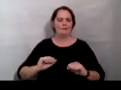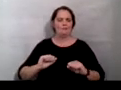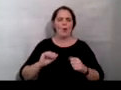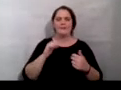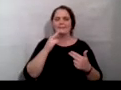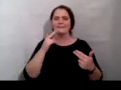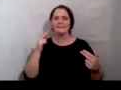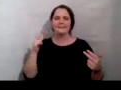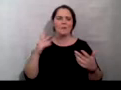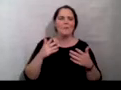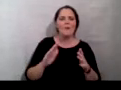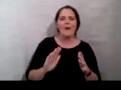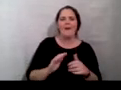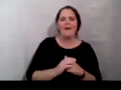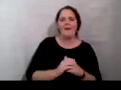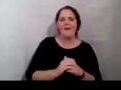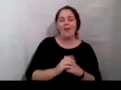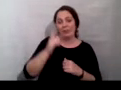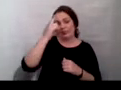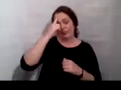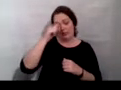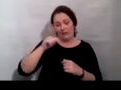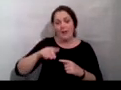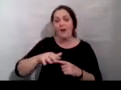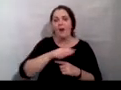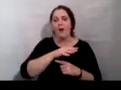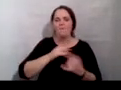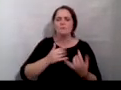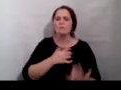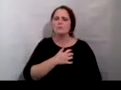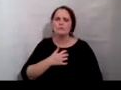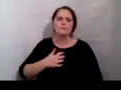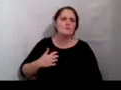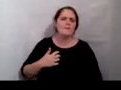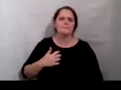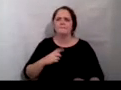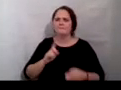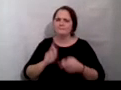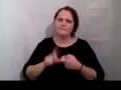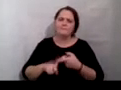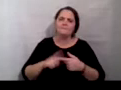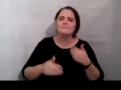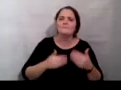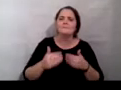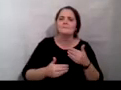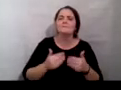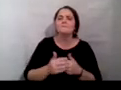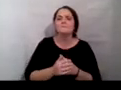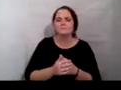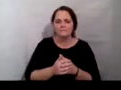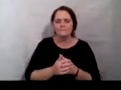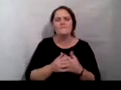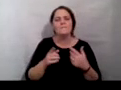is a cycle and how resilient is that place, no matter what we throw at it. It can still